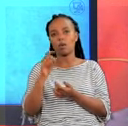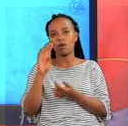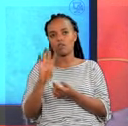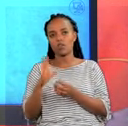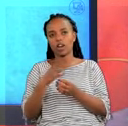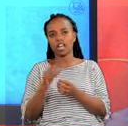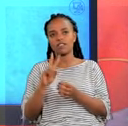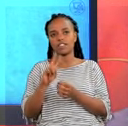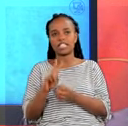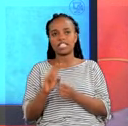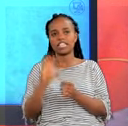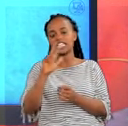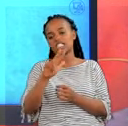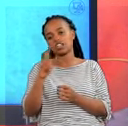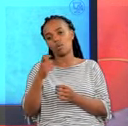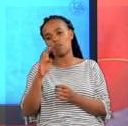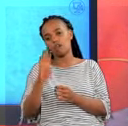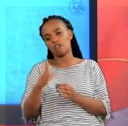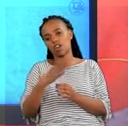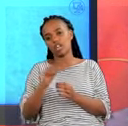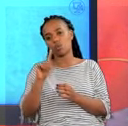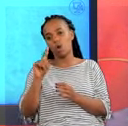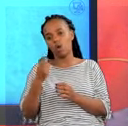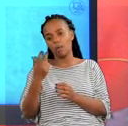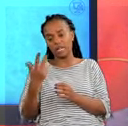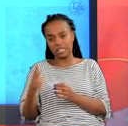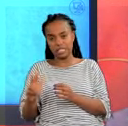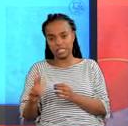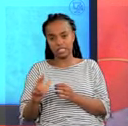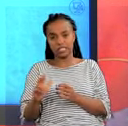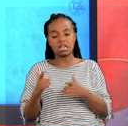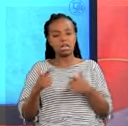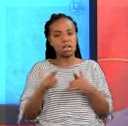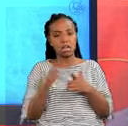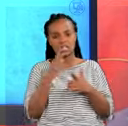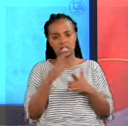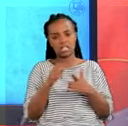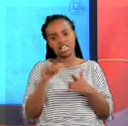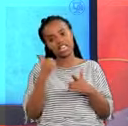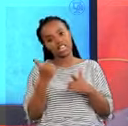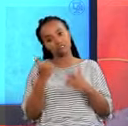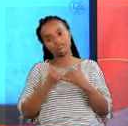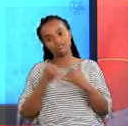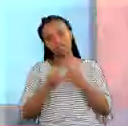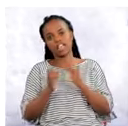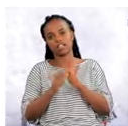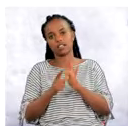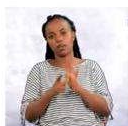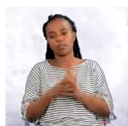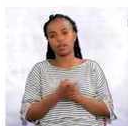vertices 3, 4 and 1, 13. Now let's see one last example.